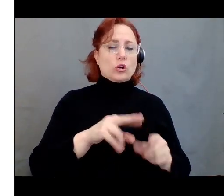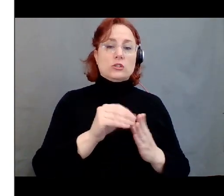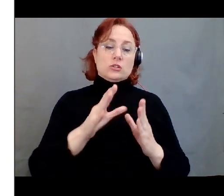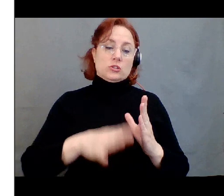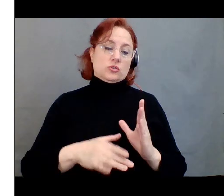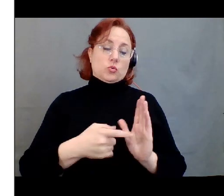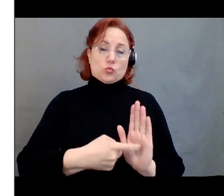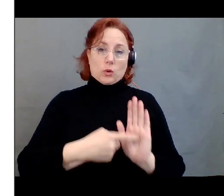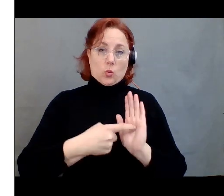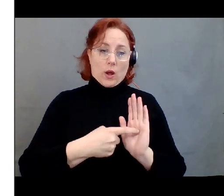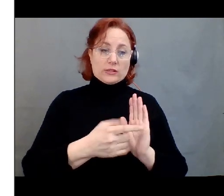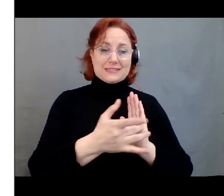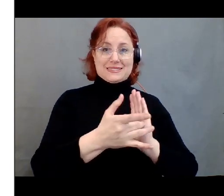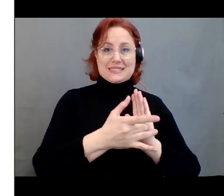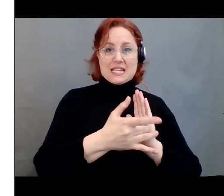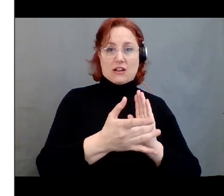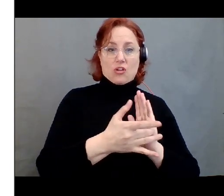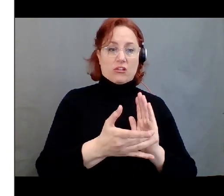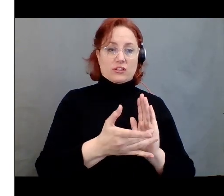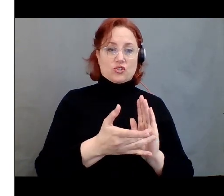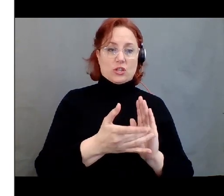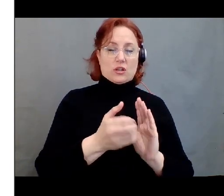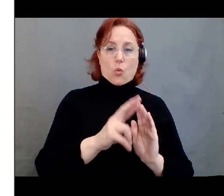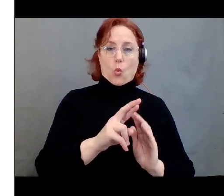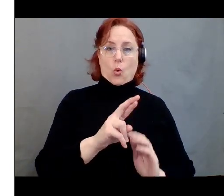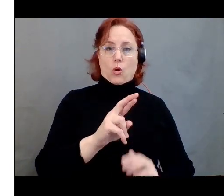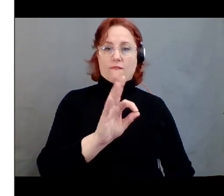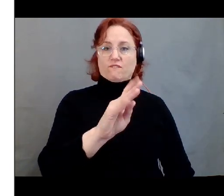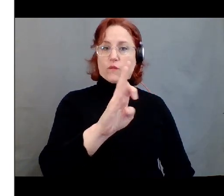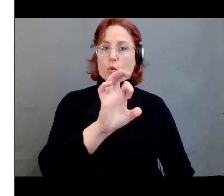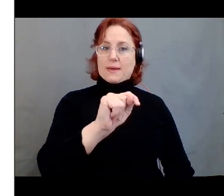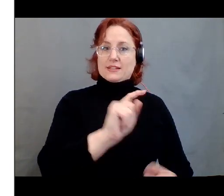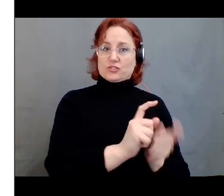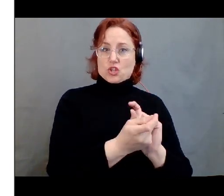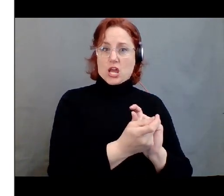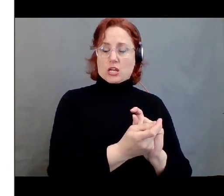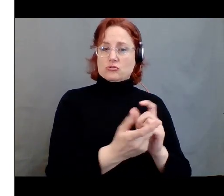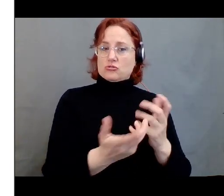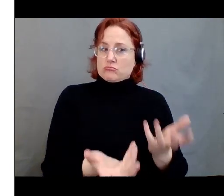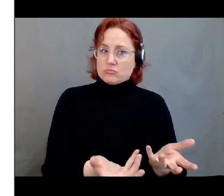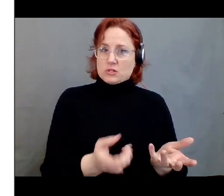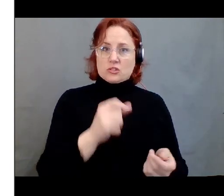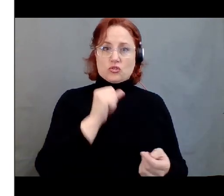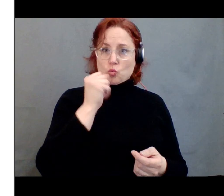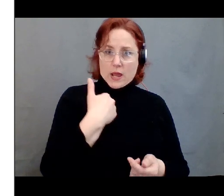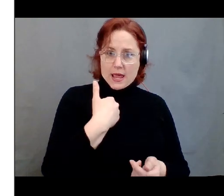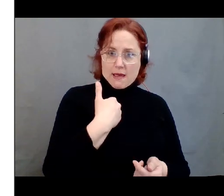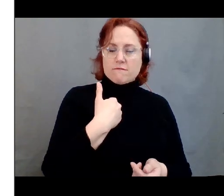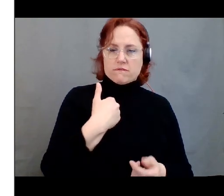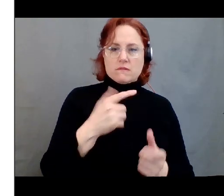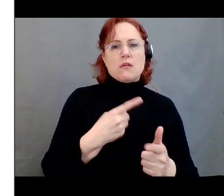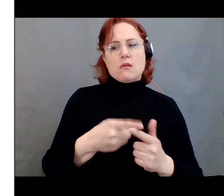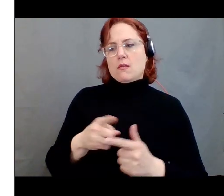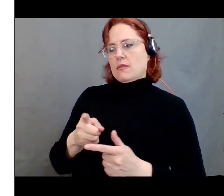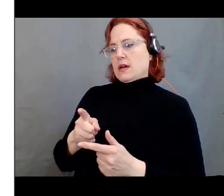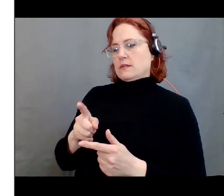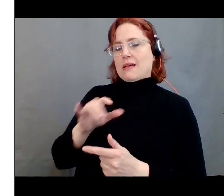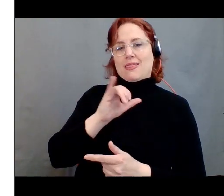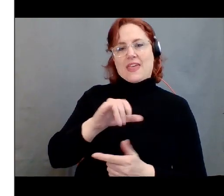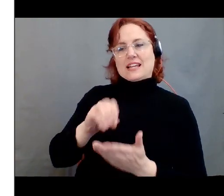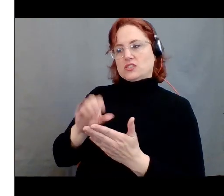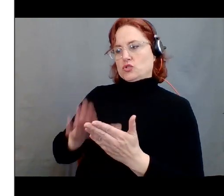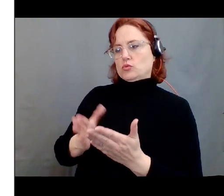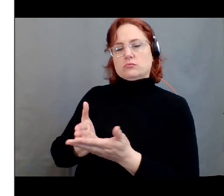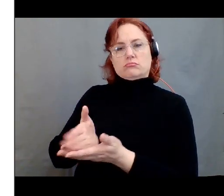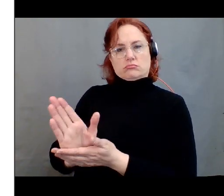is required for the student to take an exam, then the student may take the exam in the Accessibility Resource Center. When a